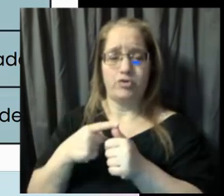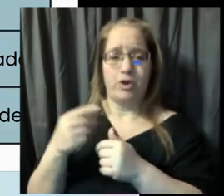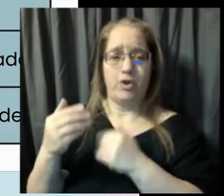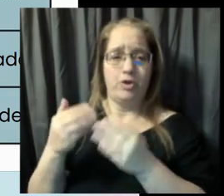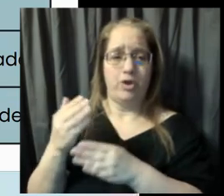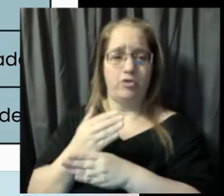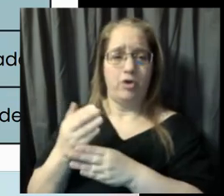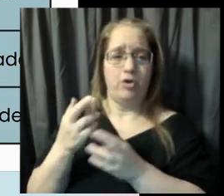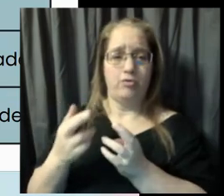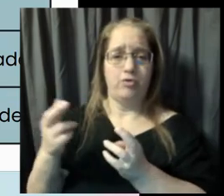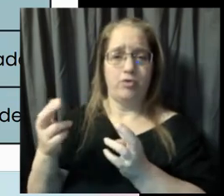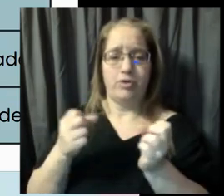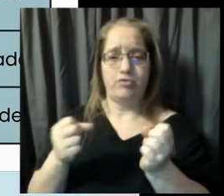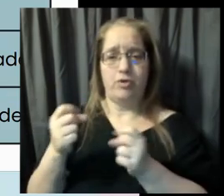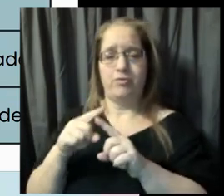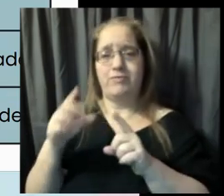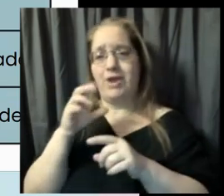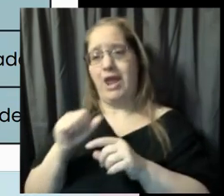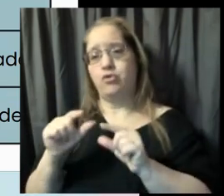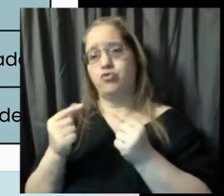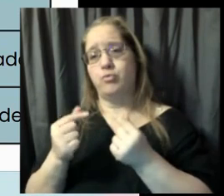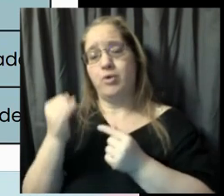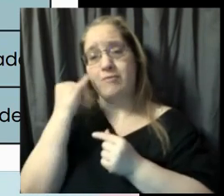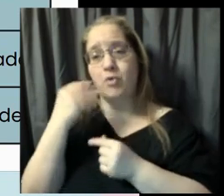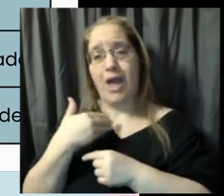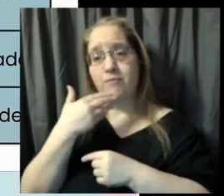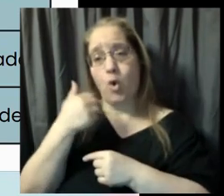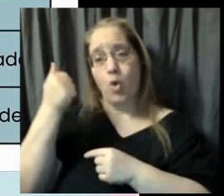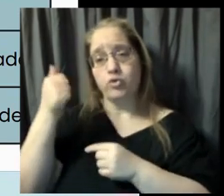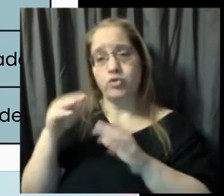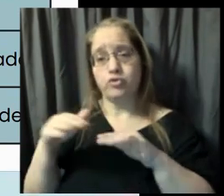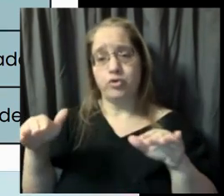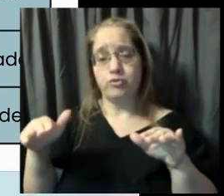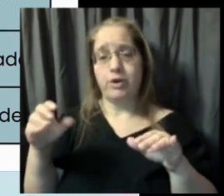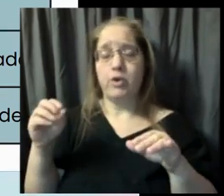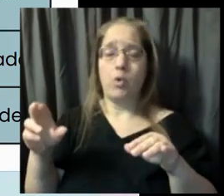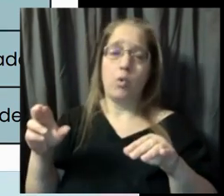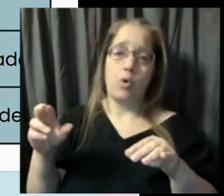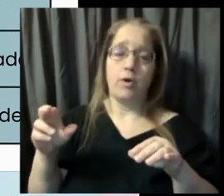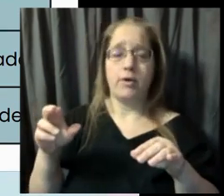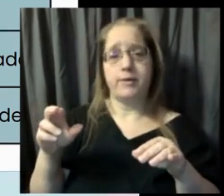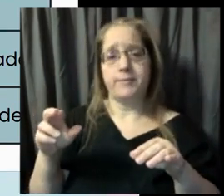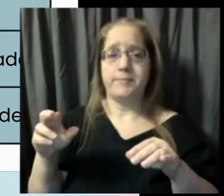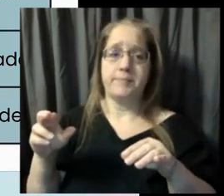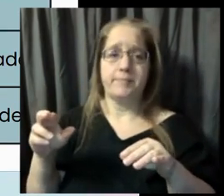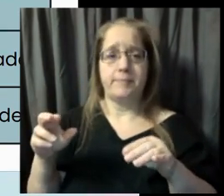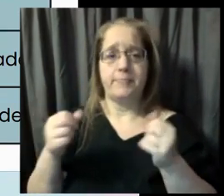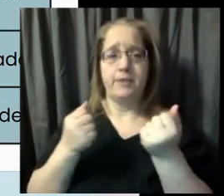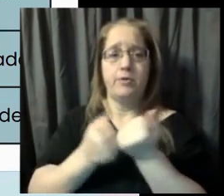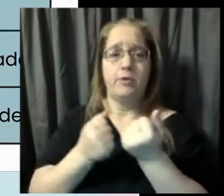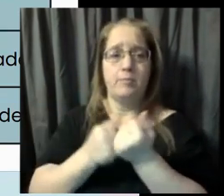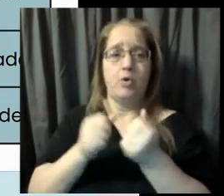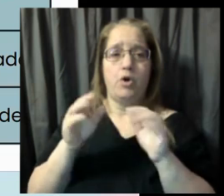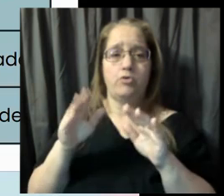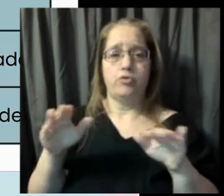series, sharing resources and strategies for the different age groups. So if you have older children, or maybe you